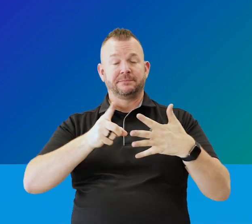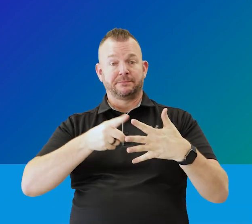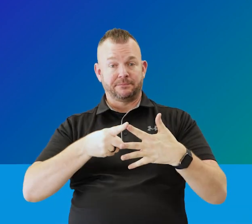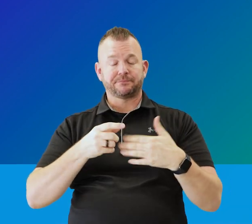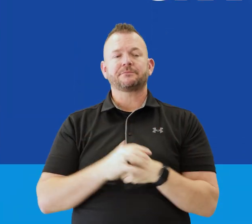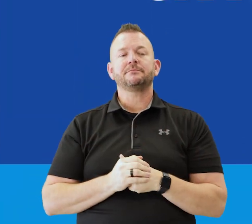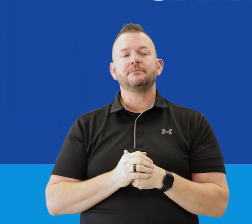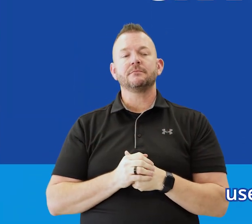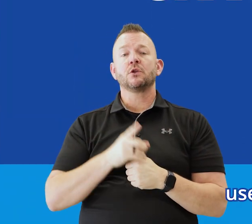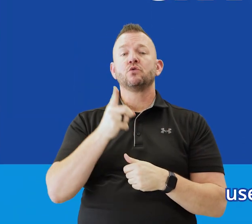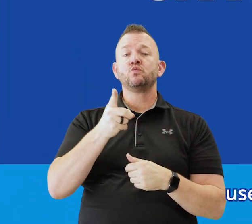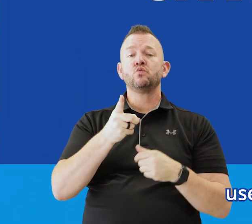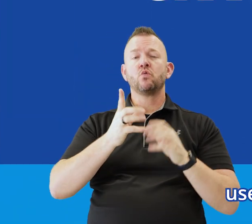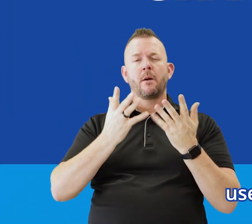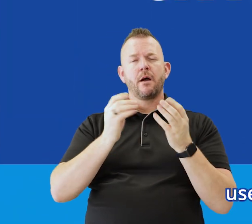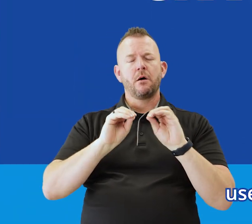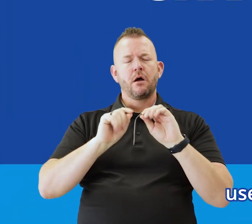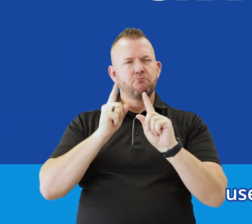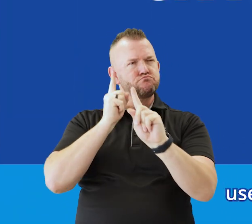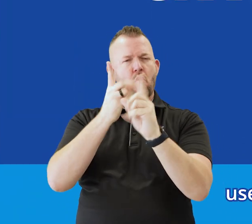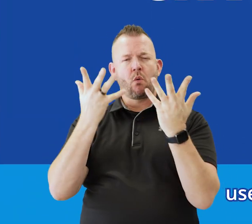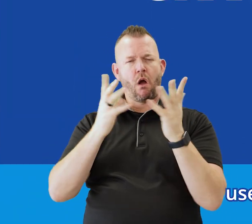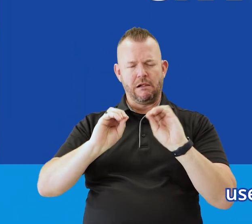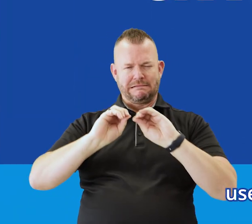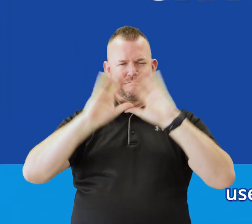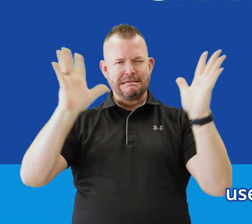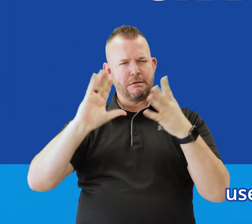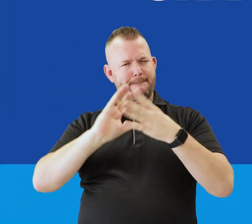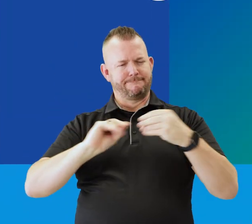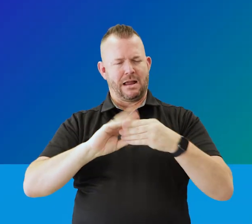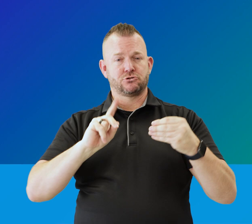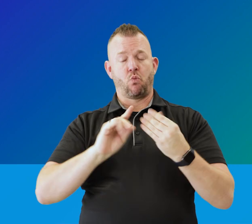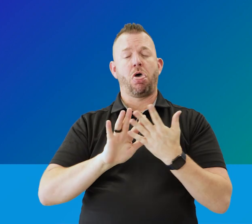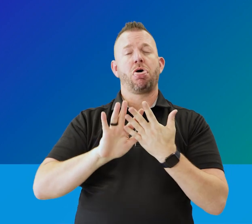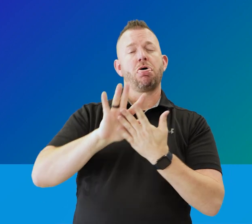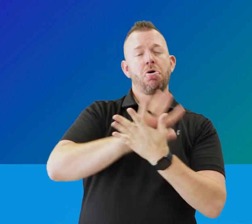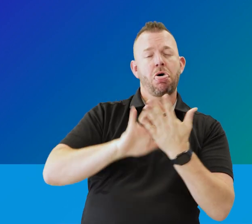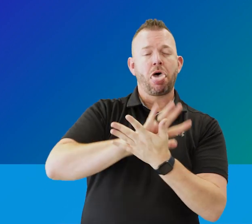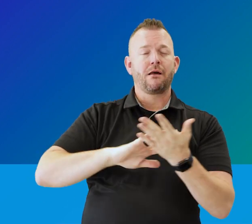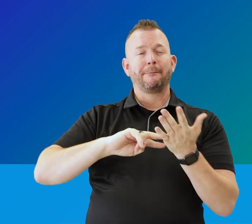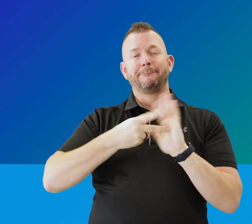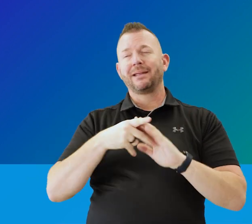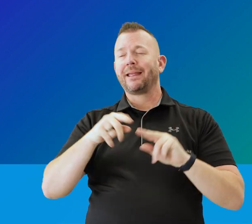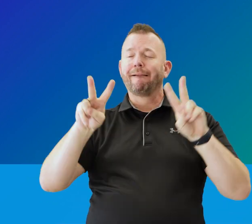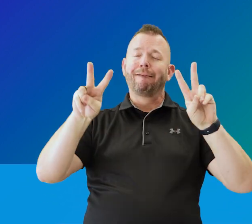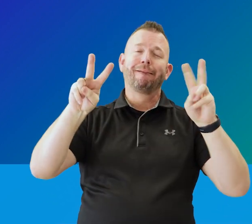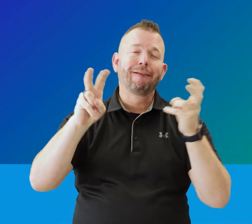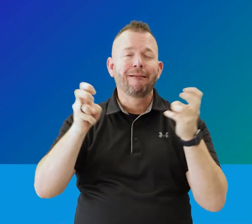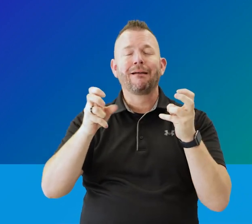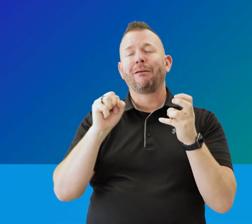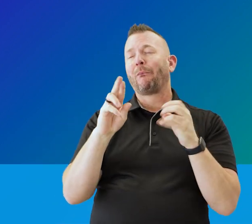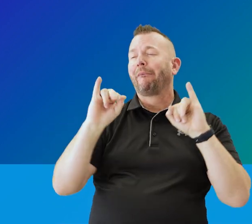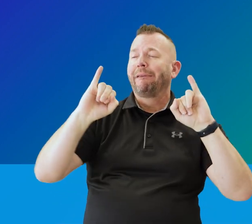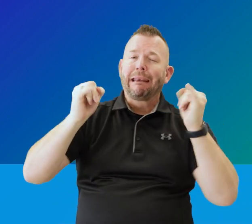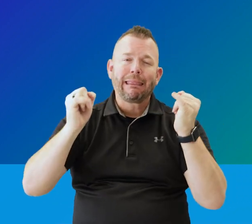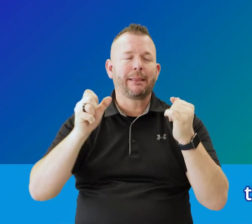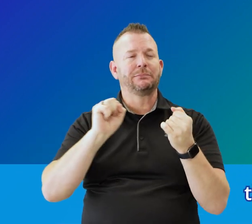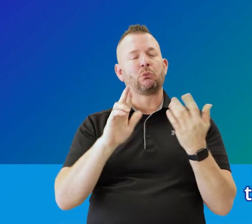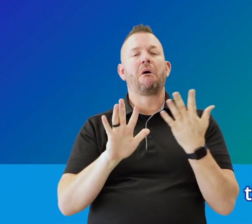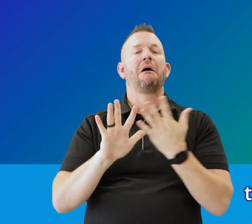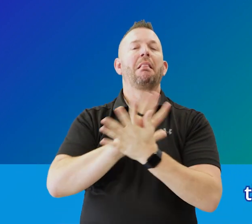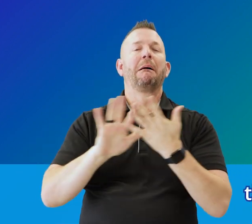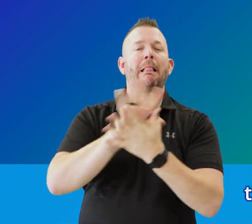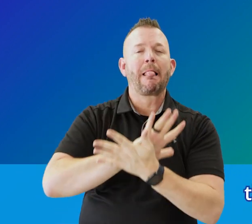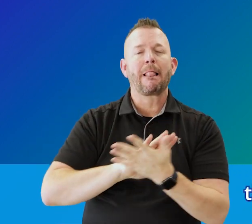Point number 2, use clear, unambiguous language. That means drop the idiomatic expressions, the idioms,